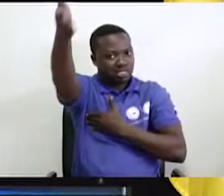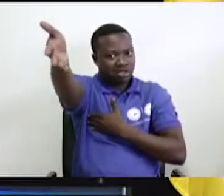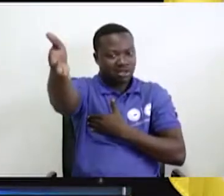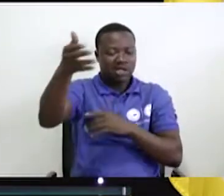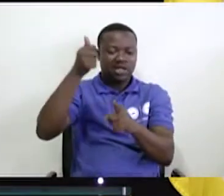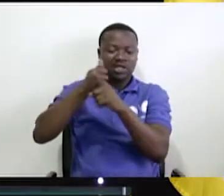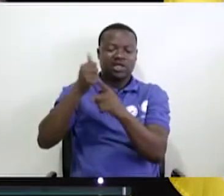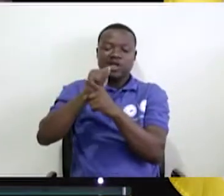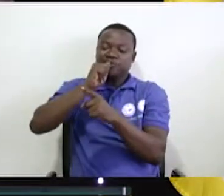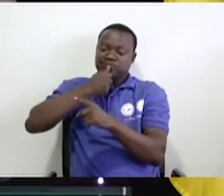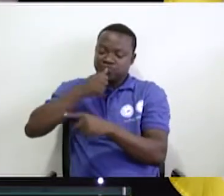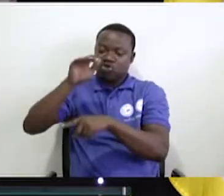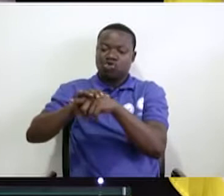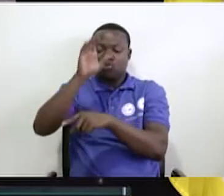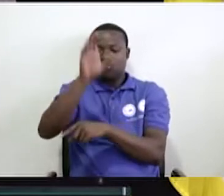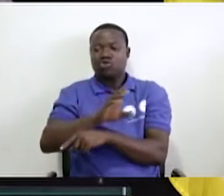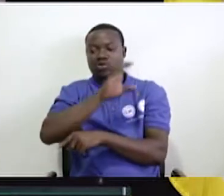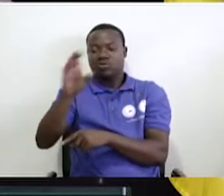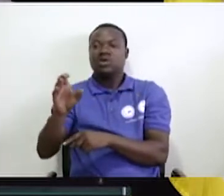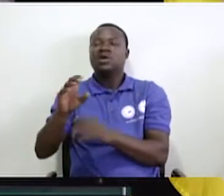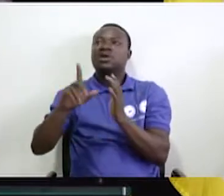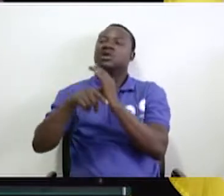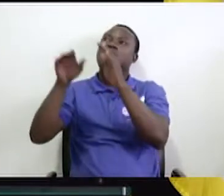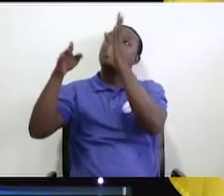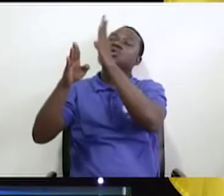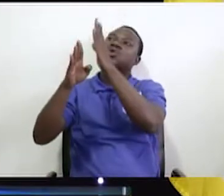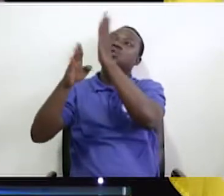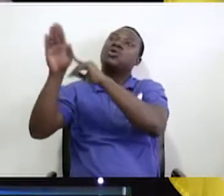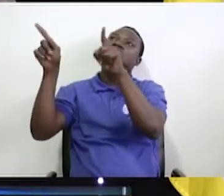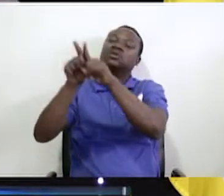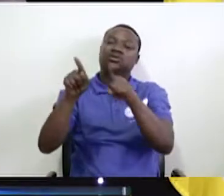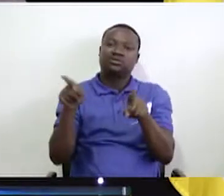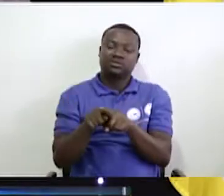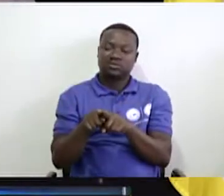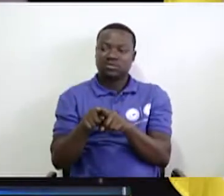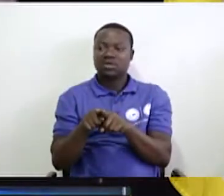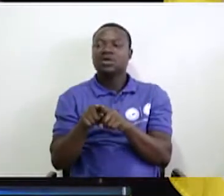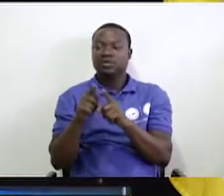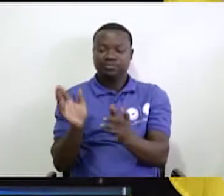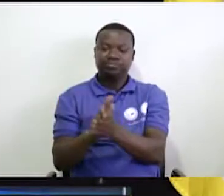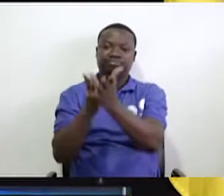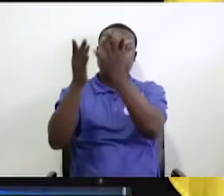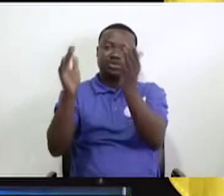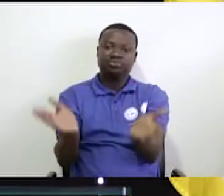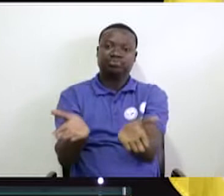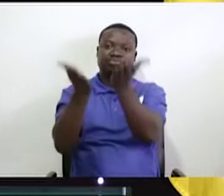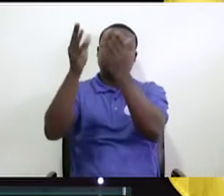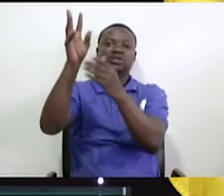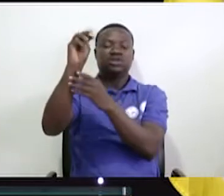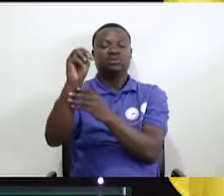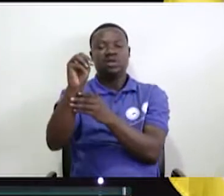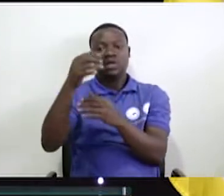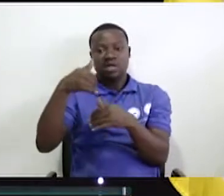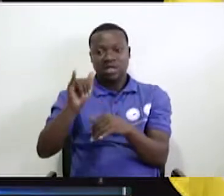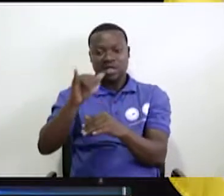the cross. And the Bible said, God also has highly exalted him. Let this mind